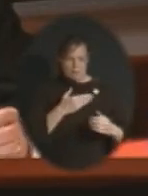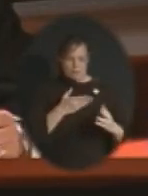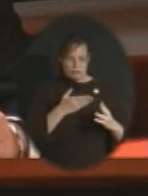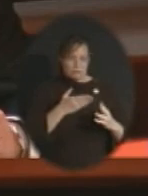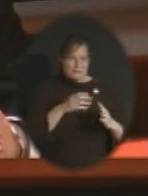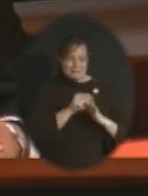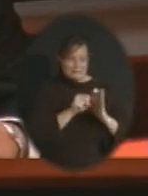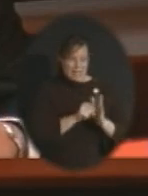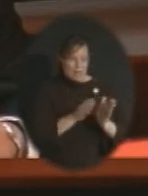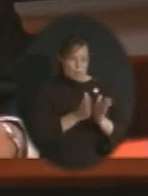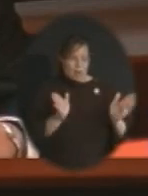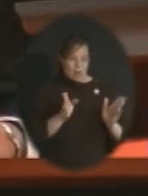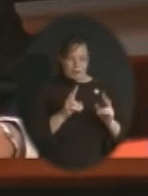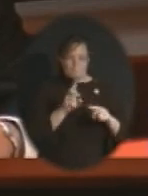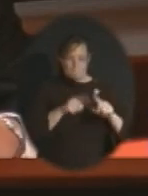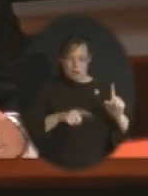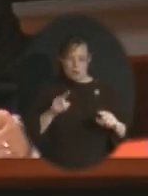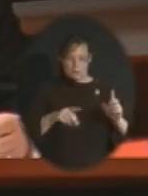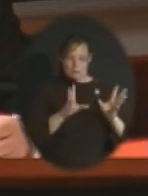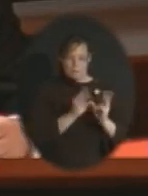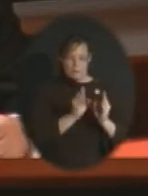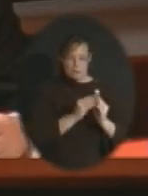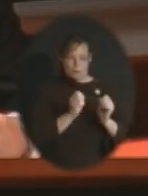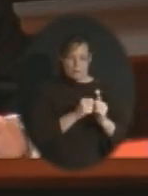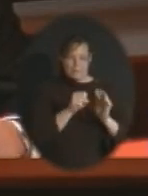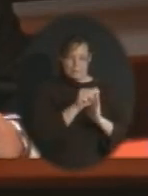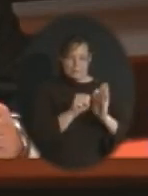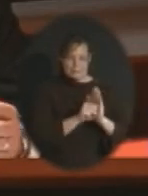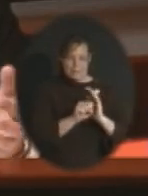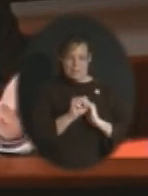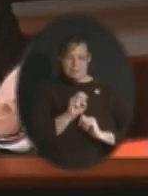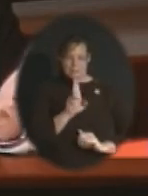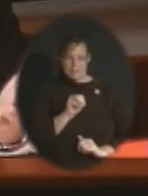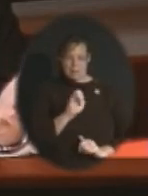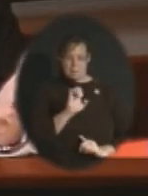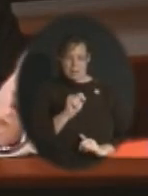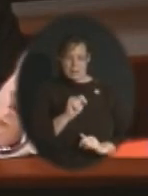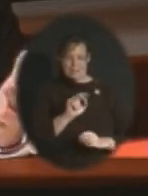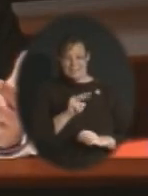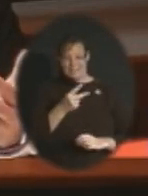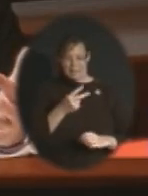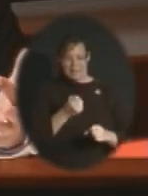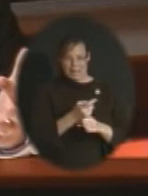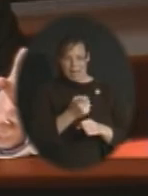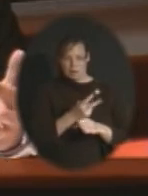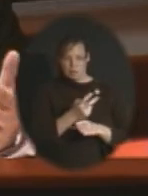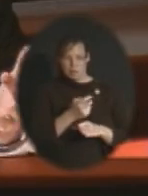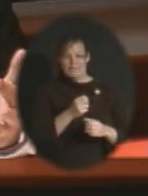state, various meetings calling it a state summit. This is a second annual. It brings together the Kansas